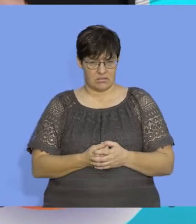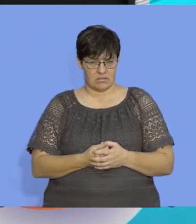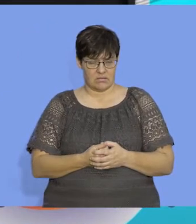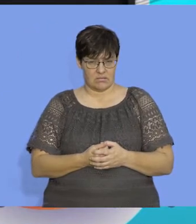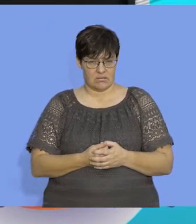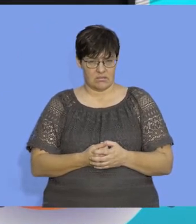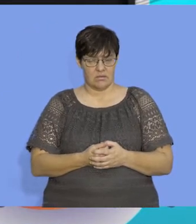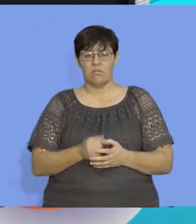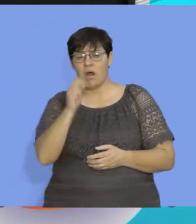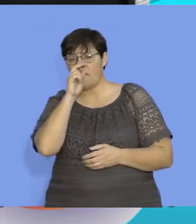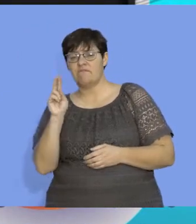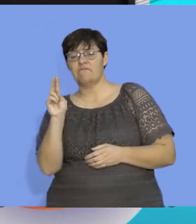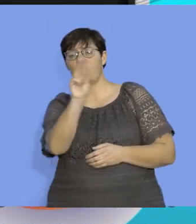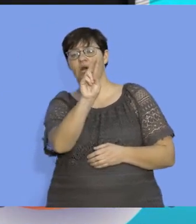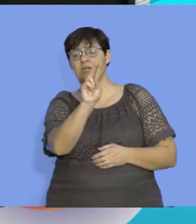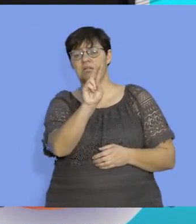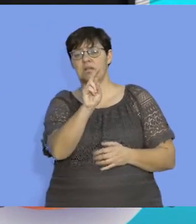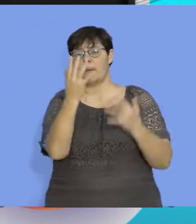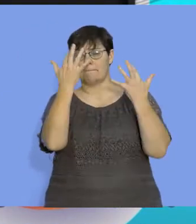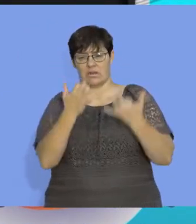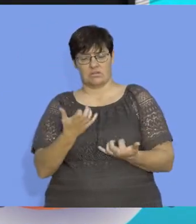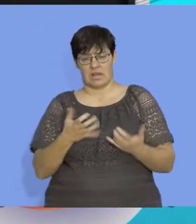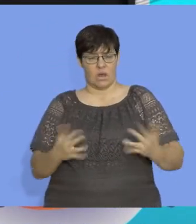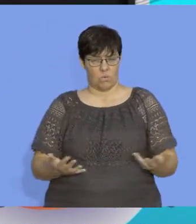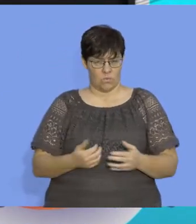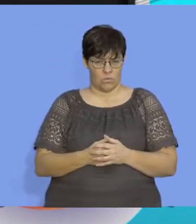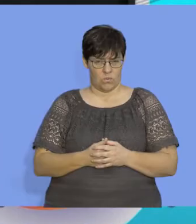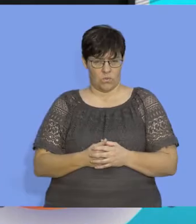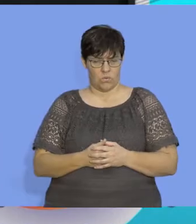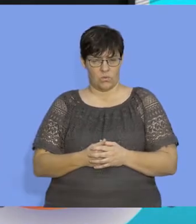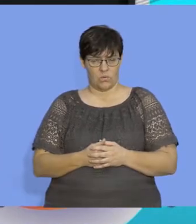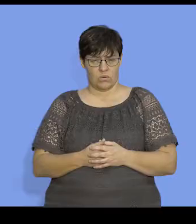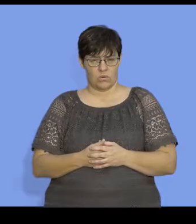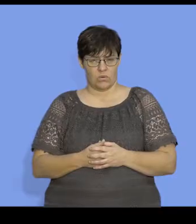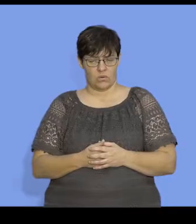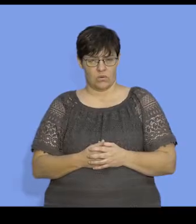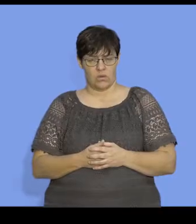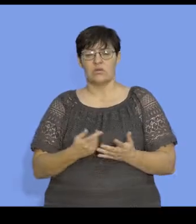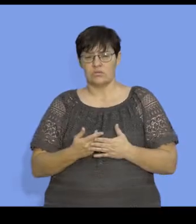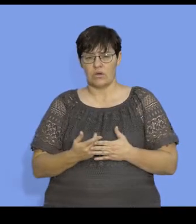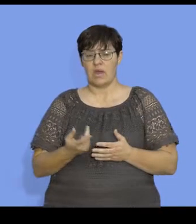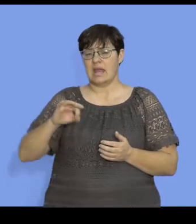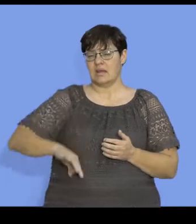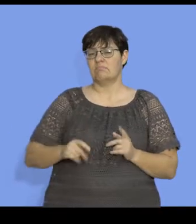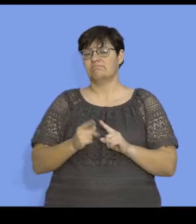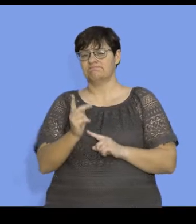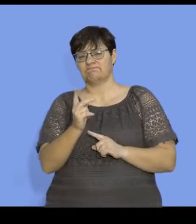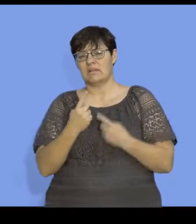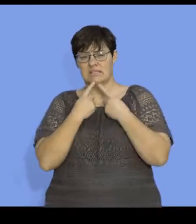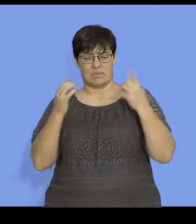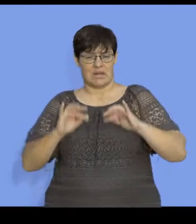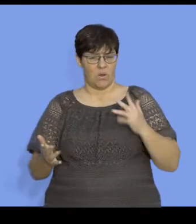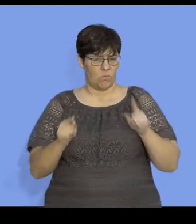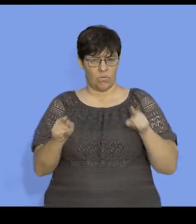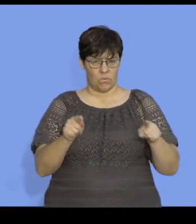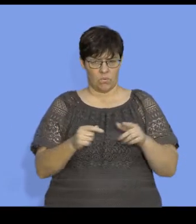budget, cash budget, and to my projected income statement? Let's look at it. The amount that you've received, that